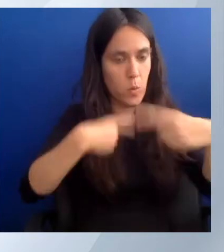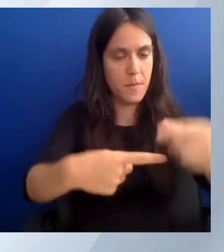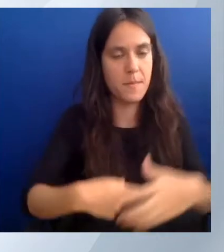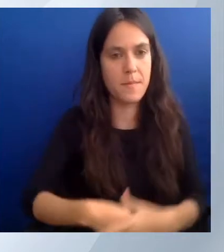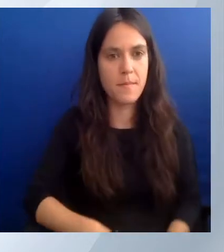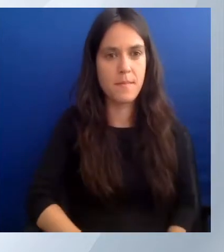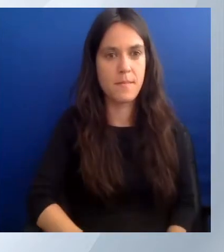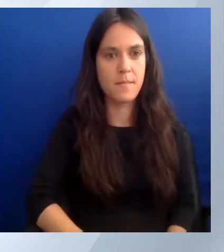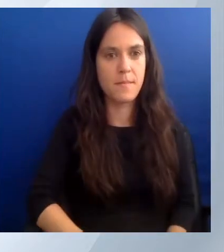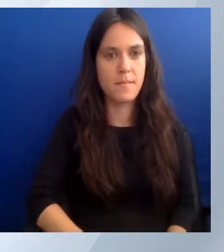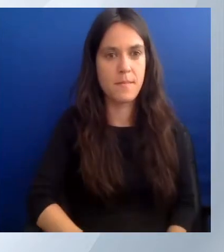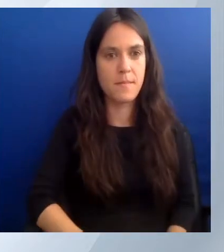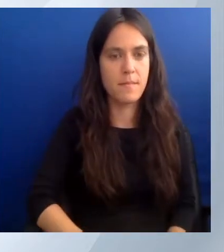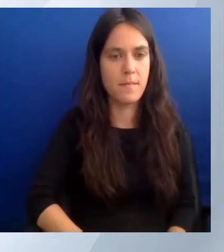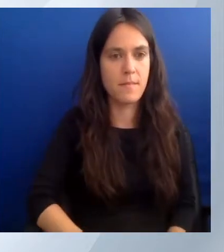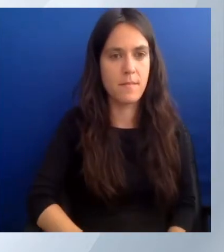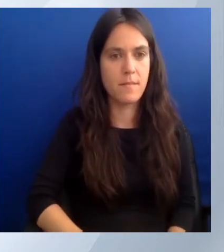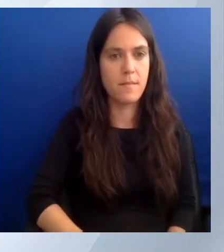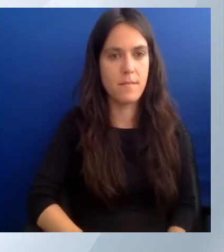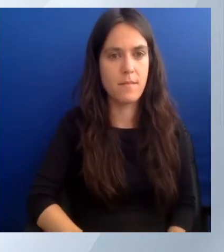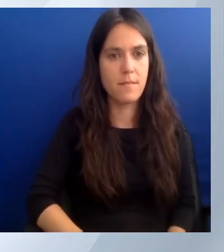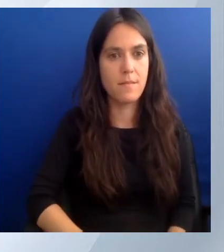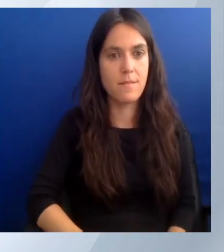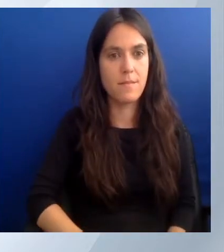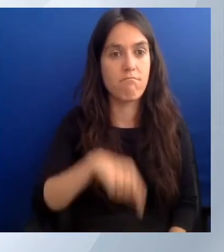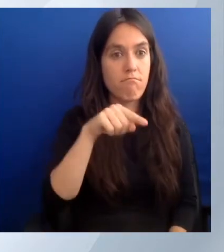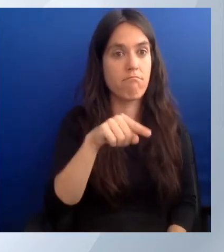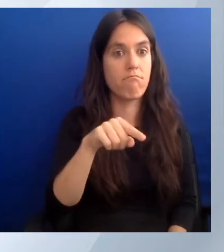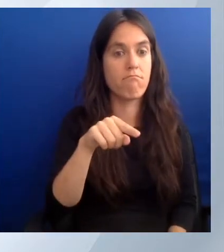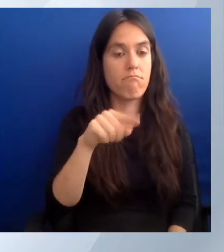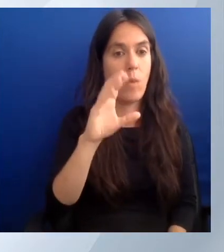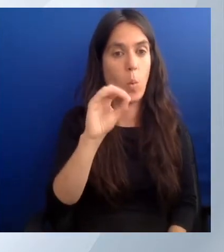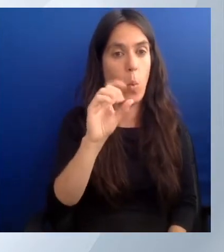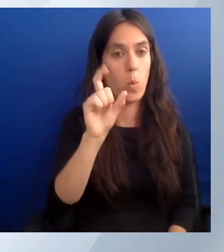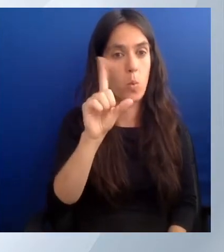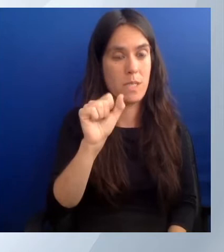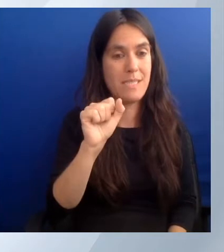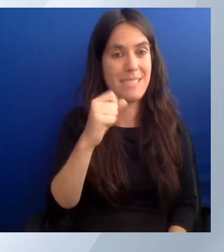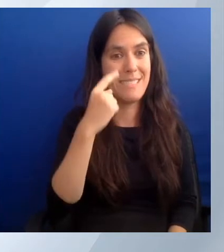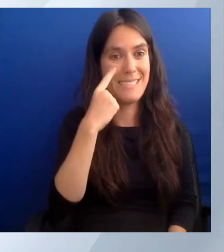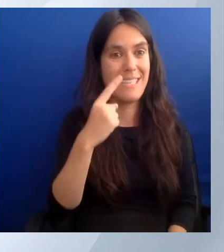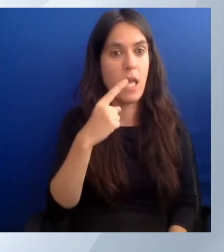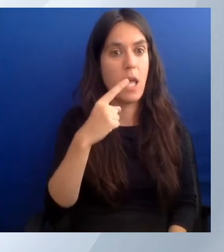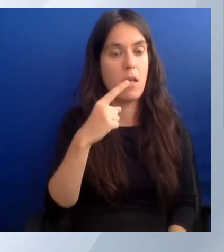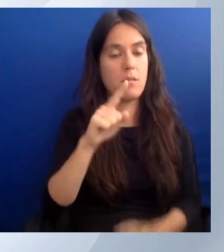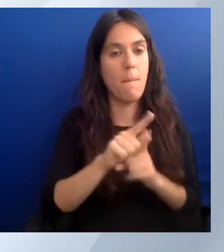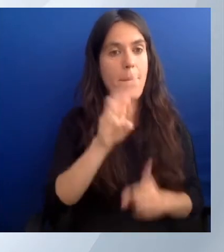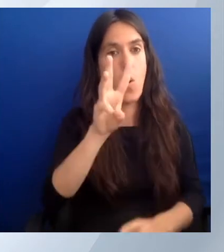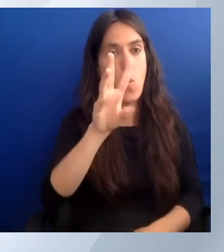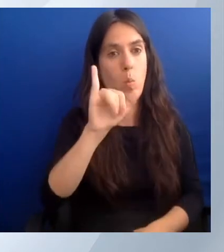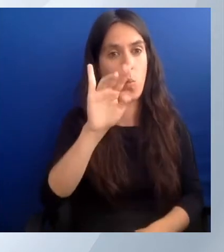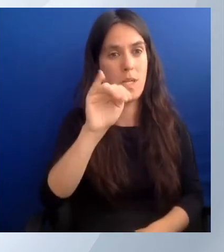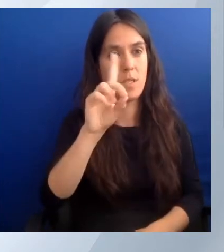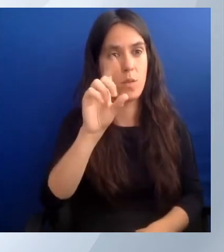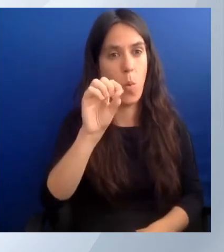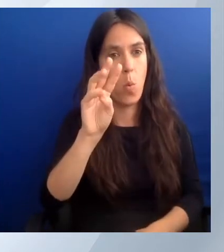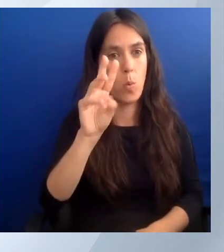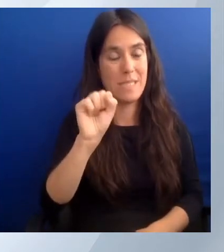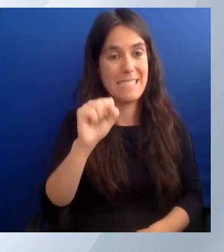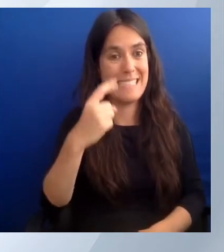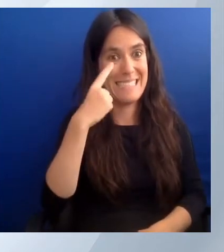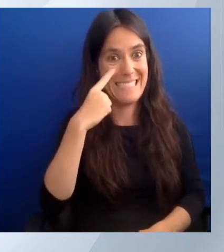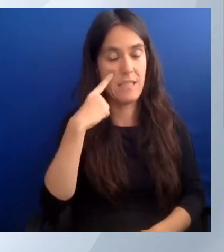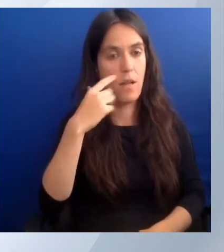be deploying .NET Core 3.1 LTS and on Windows. And again, we want to deploy this into